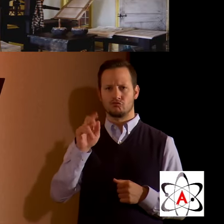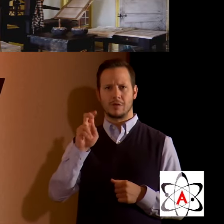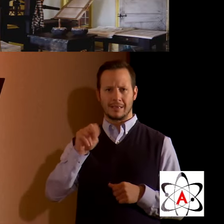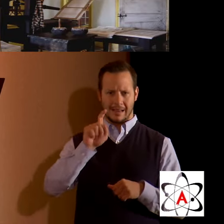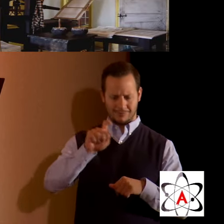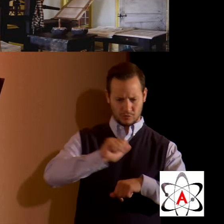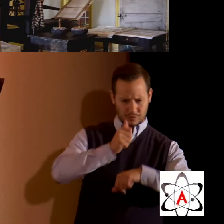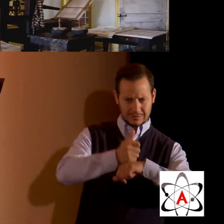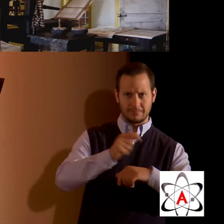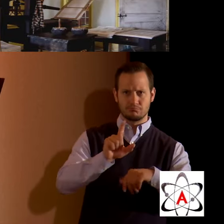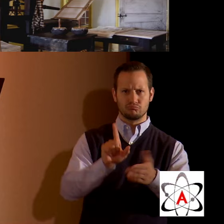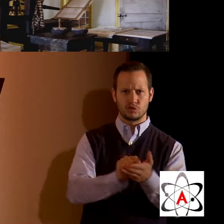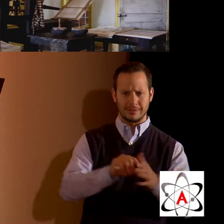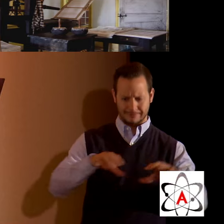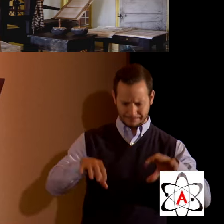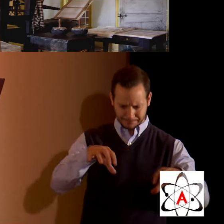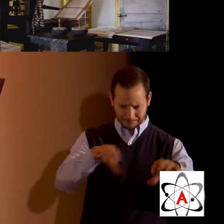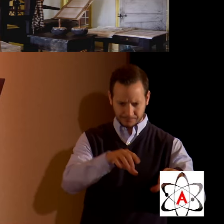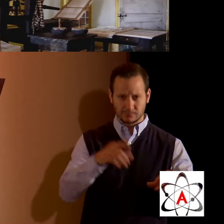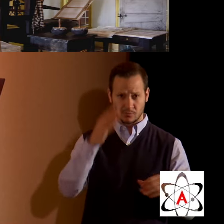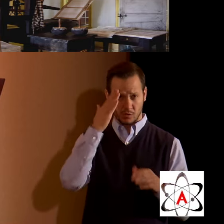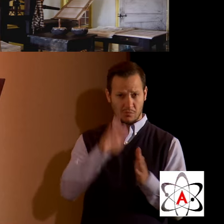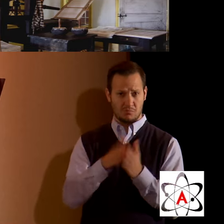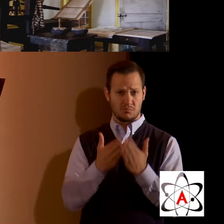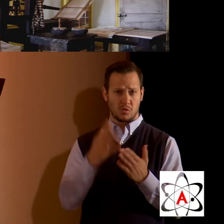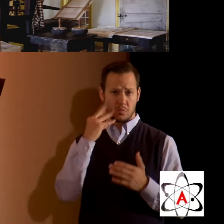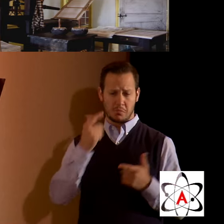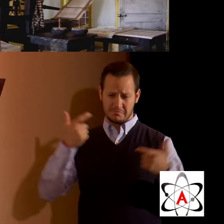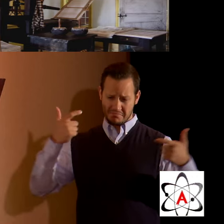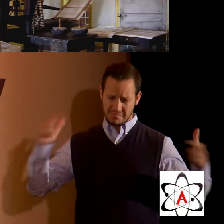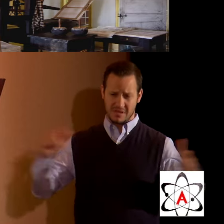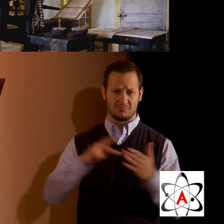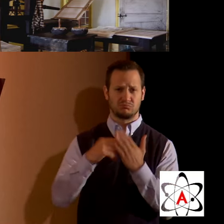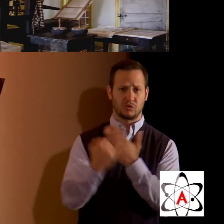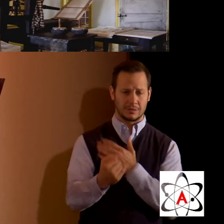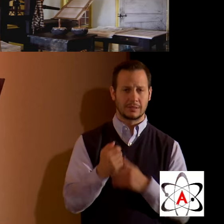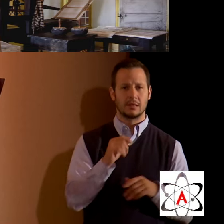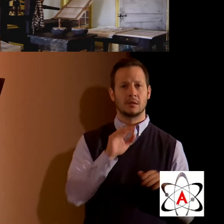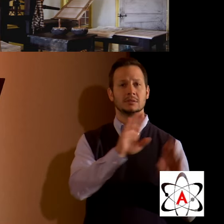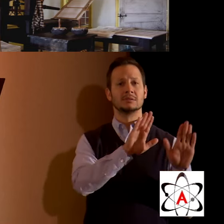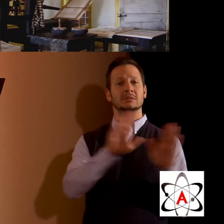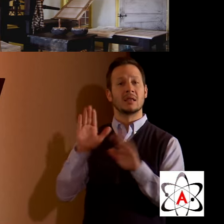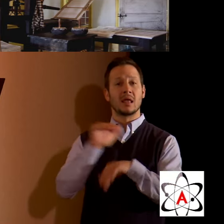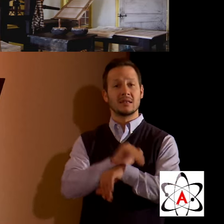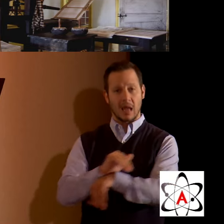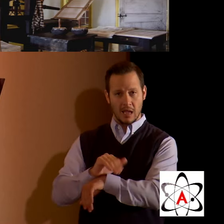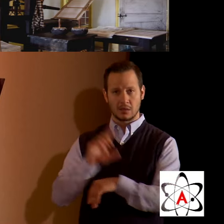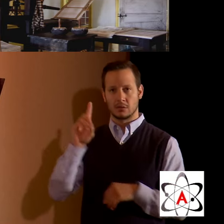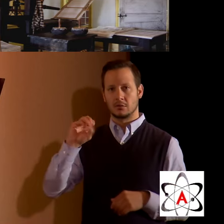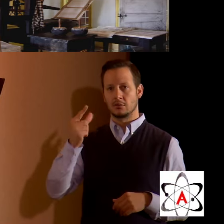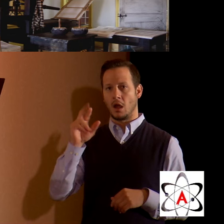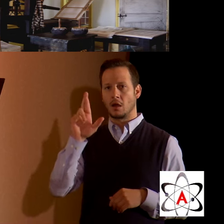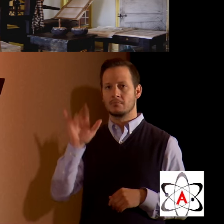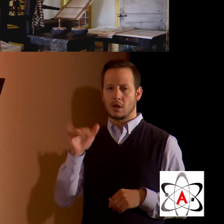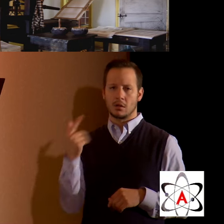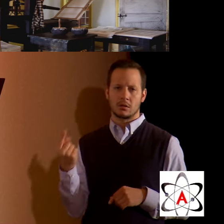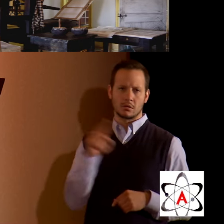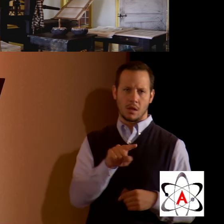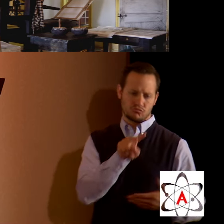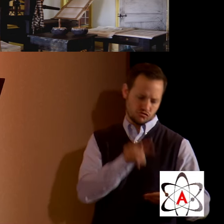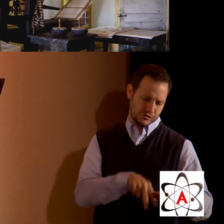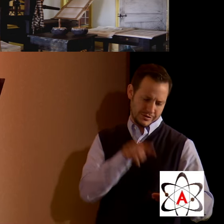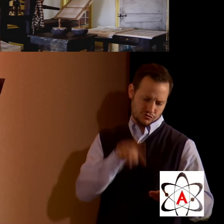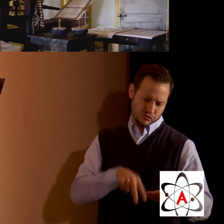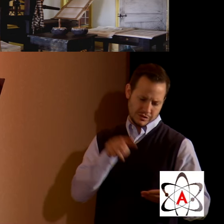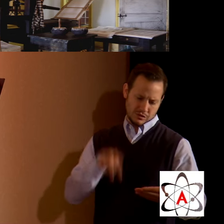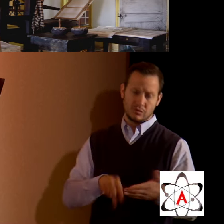set and print the Book of Mormon. It was a vast project. And each Sunday night, Dogberry would come in to read the proofs of his